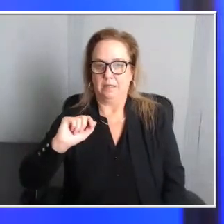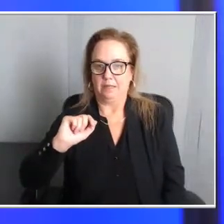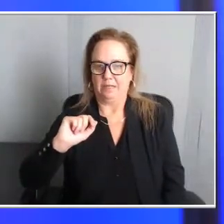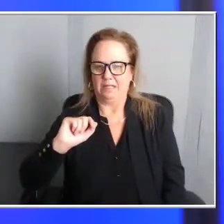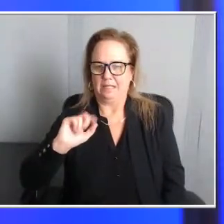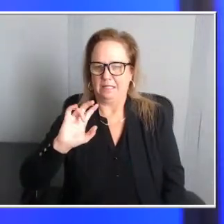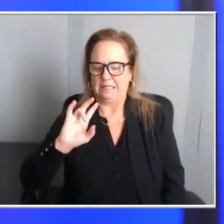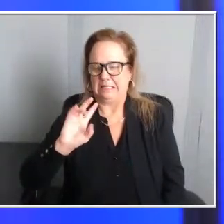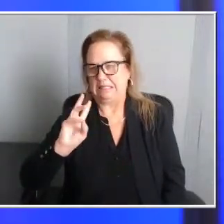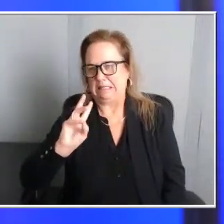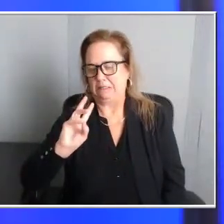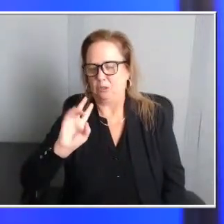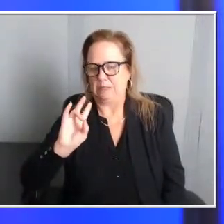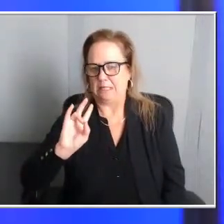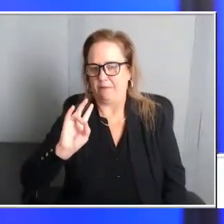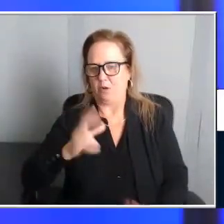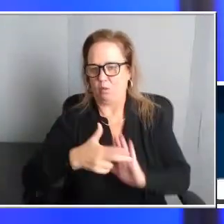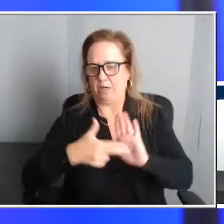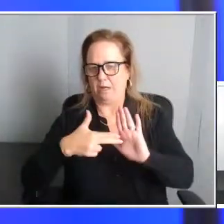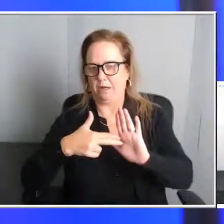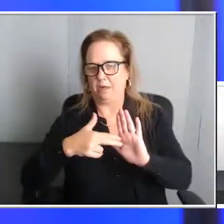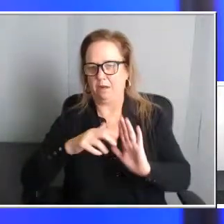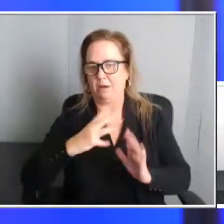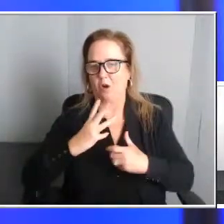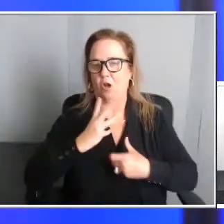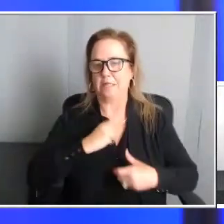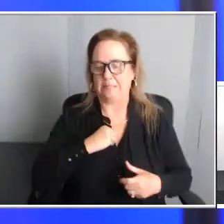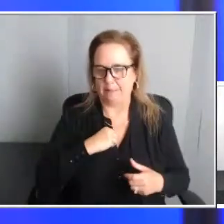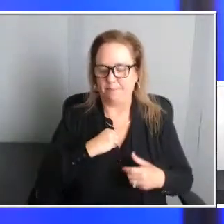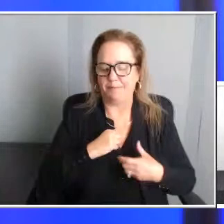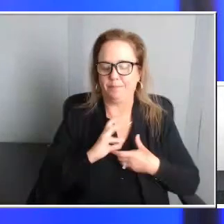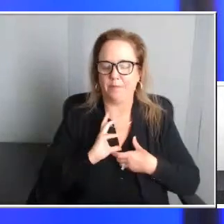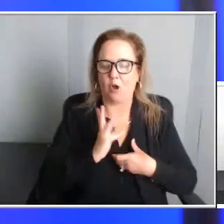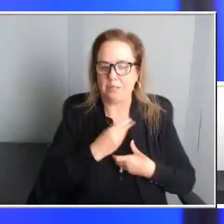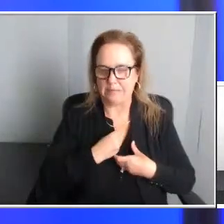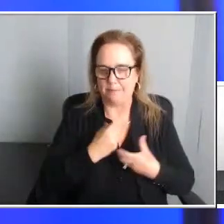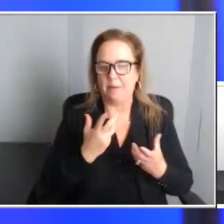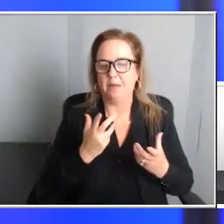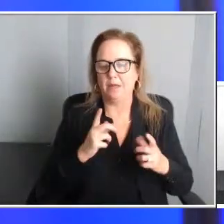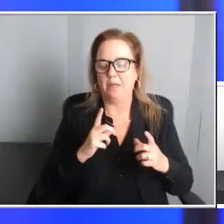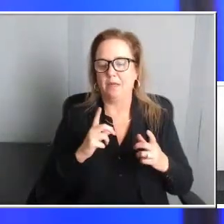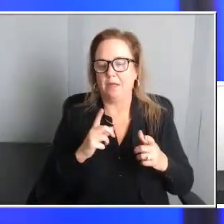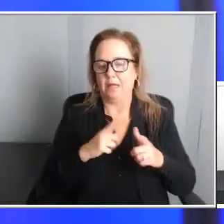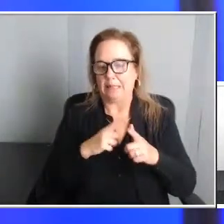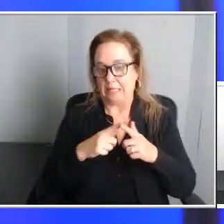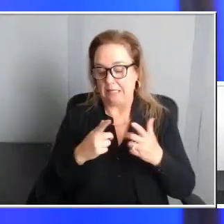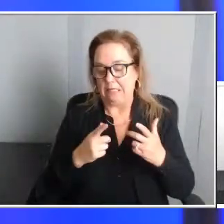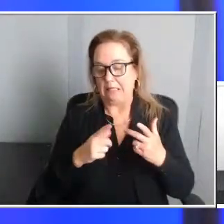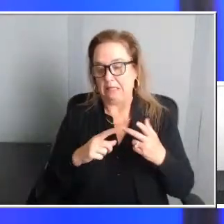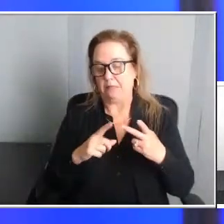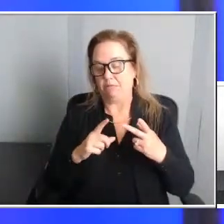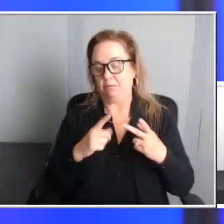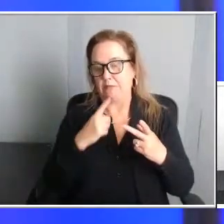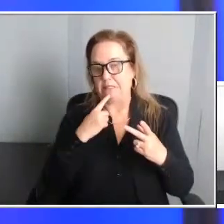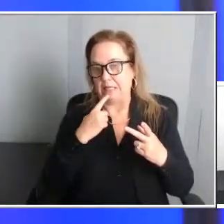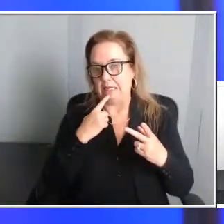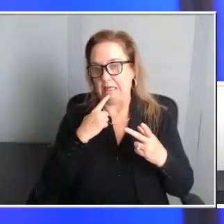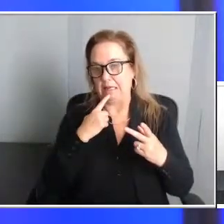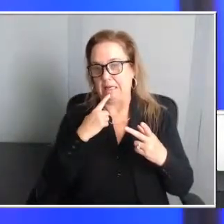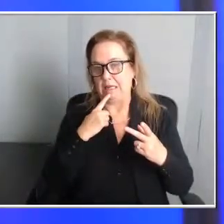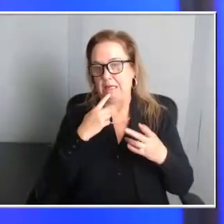6 or 7 years old when he got diagnosed with autism, and then we were told that if you take the